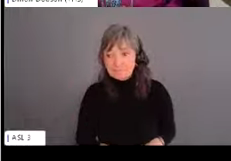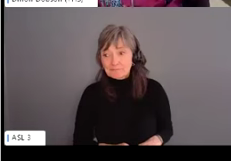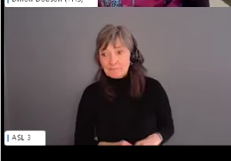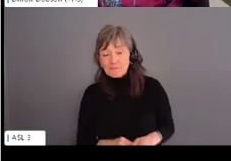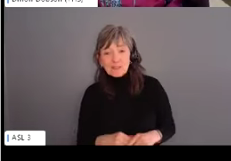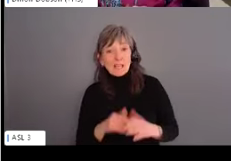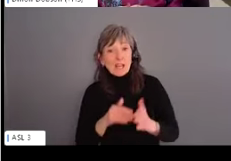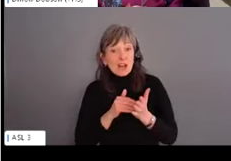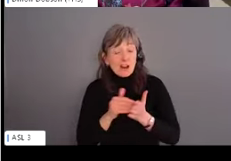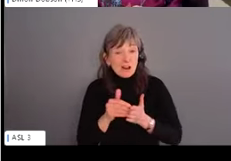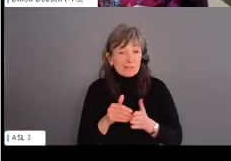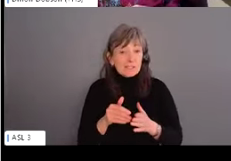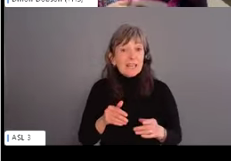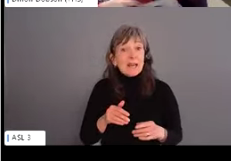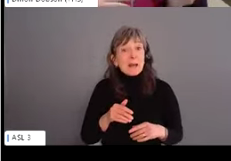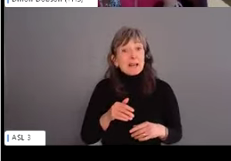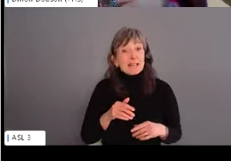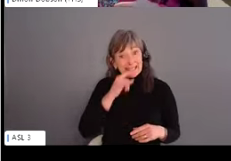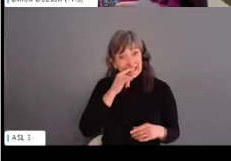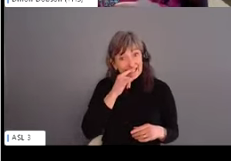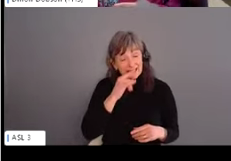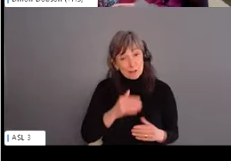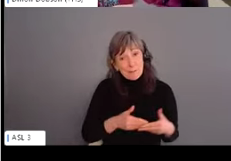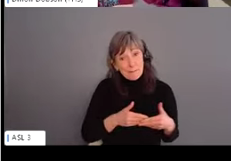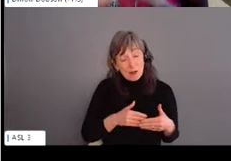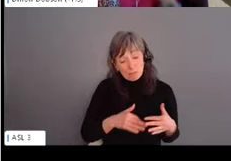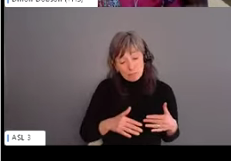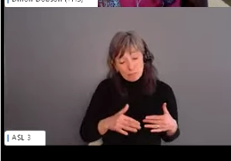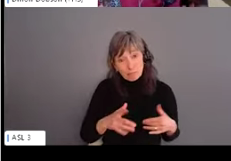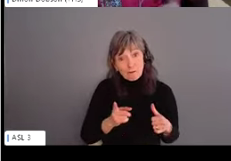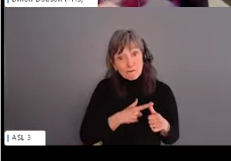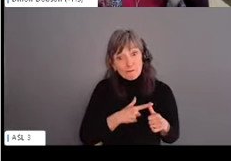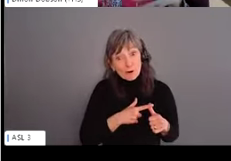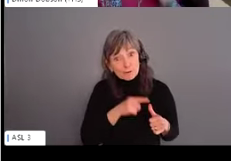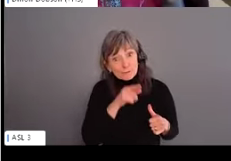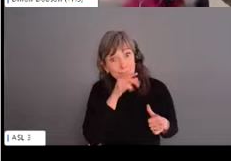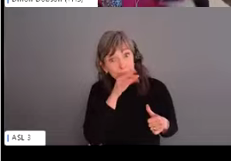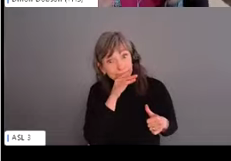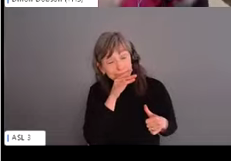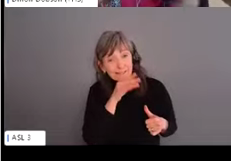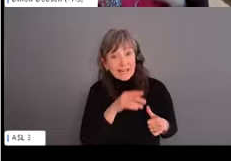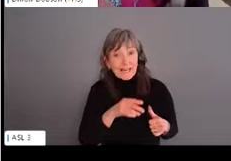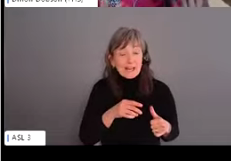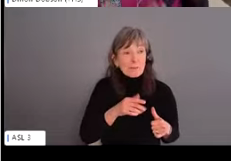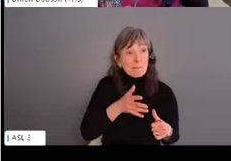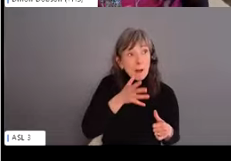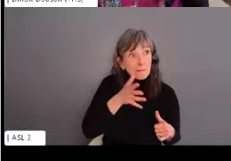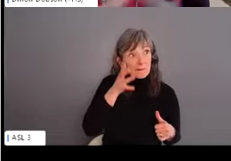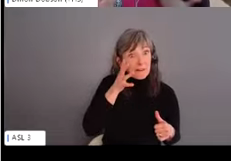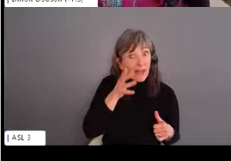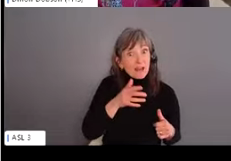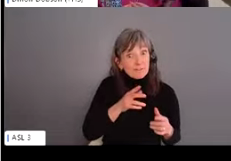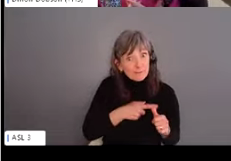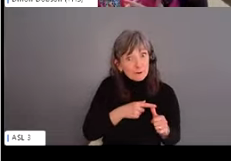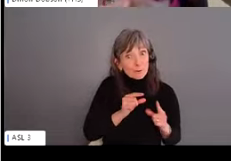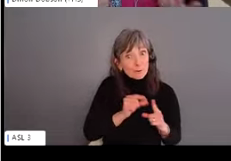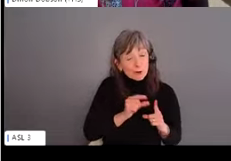name of a family pet right after the name of their caregiver, whether that's mom or dad or sort of